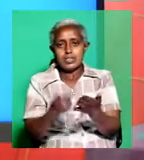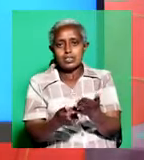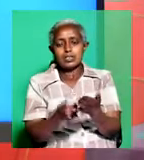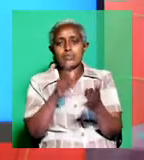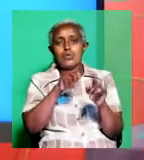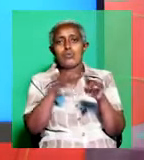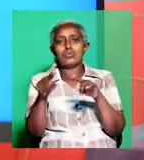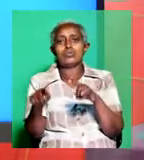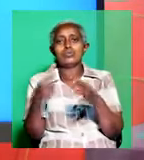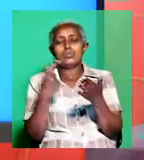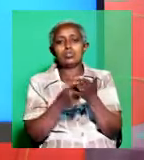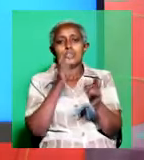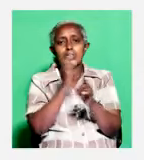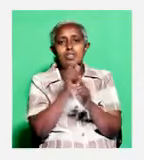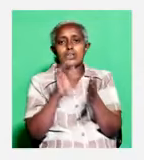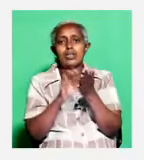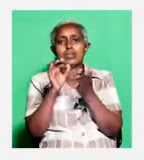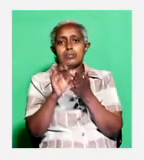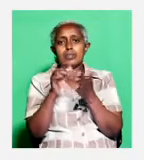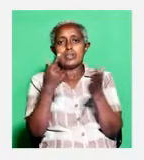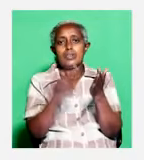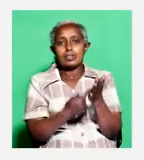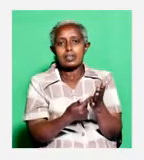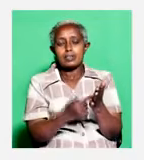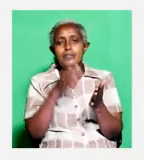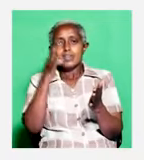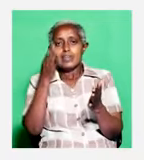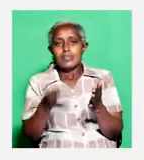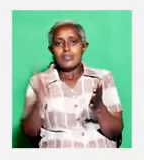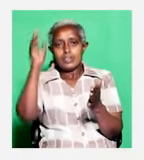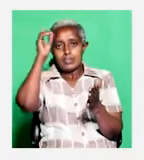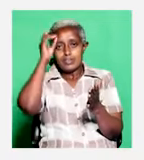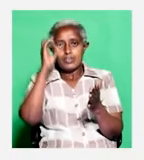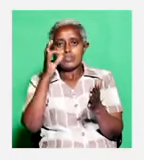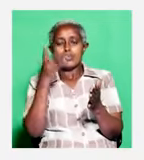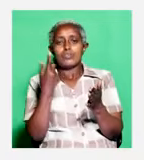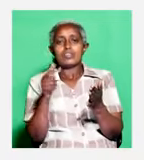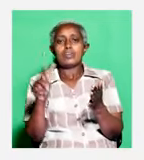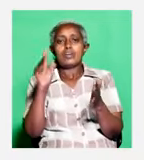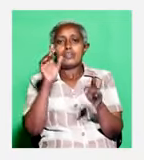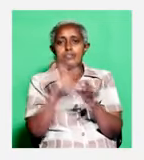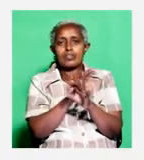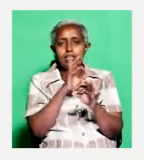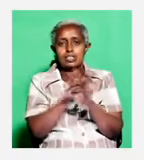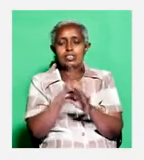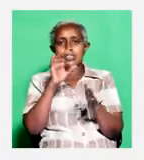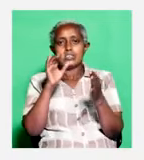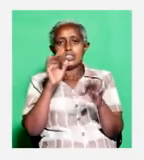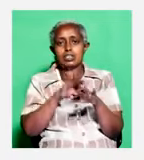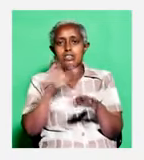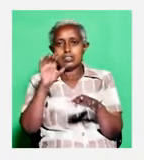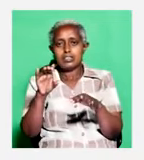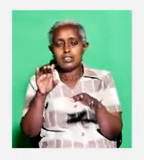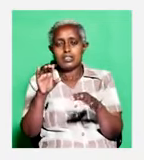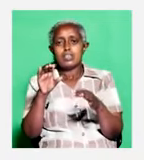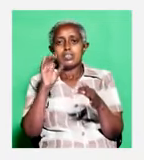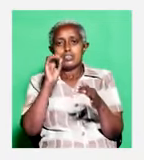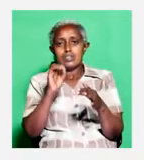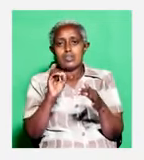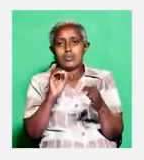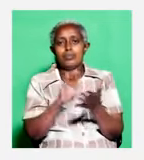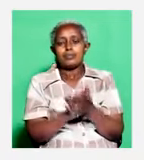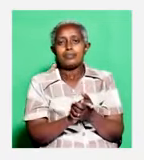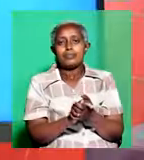This also is a critical number. So here f derivative of the function at C is